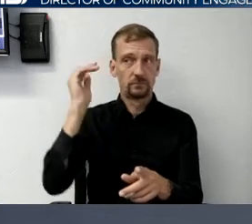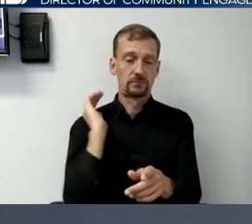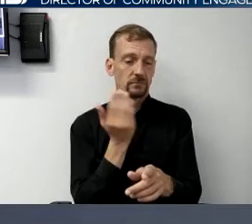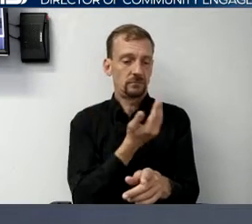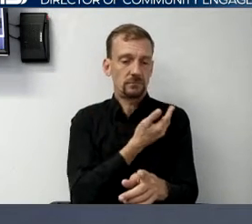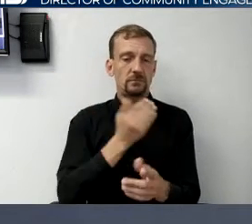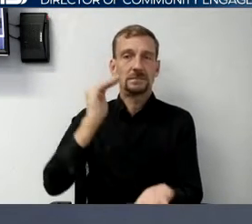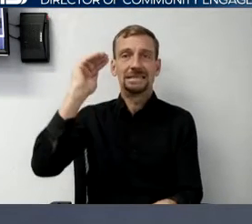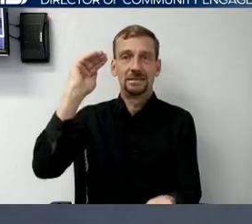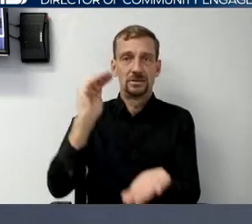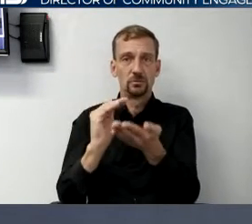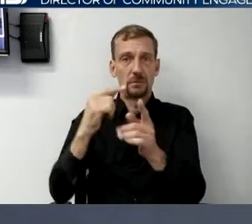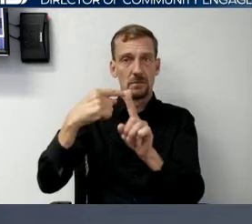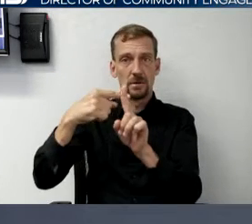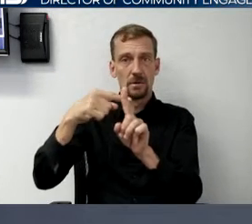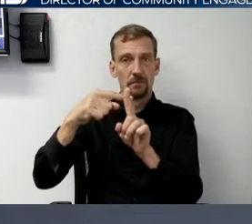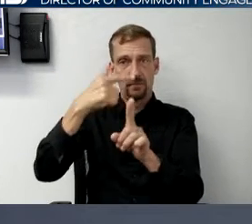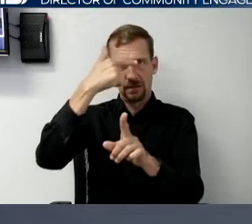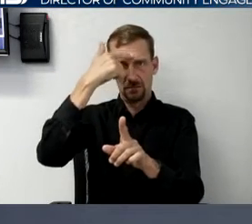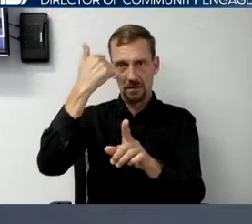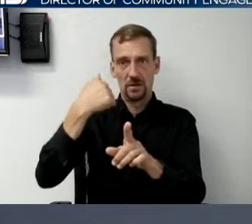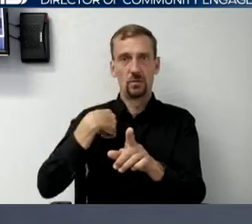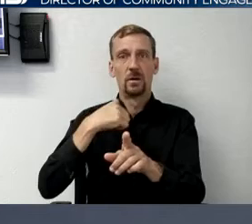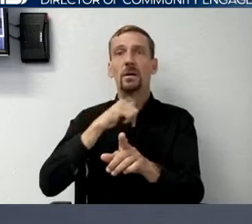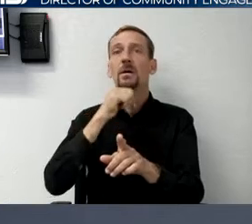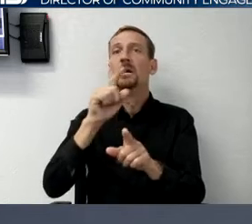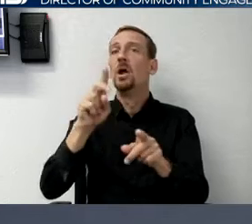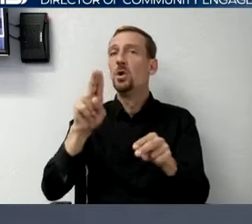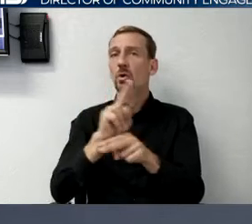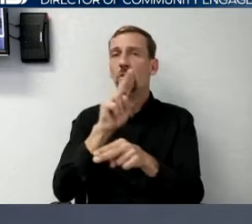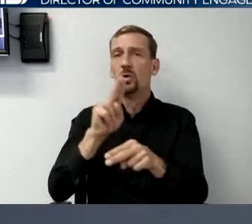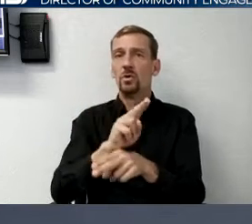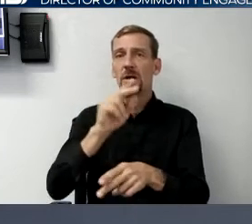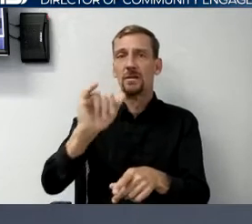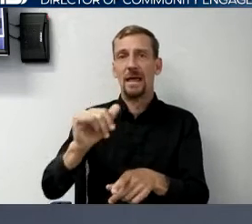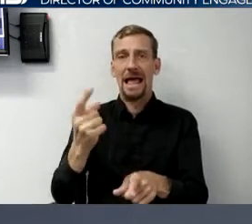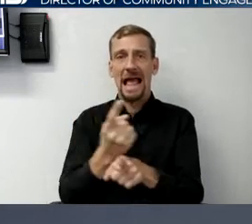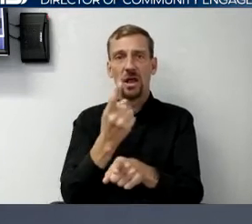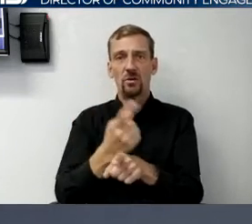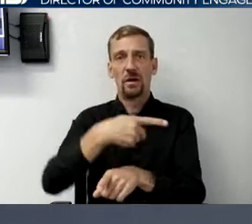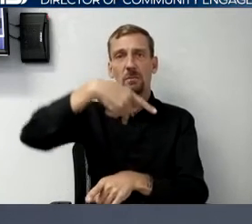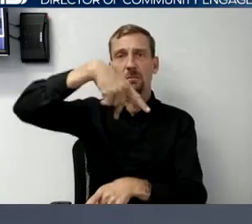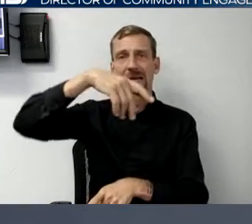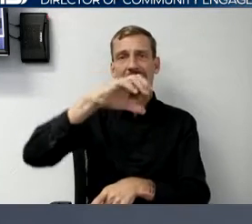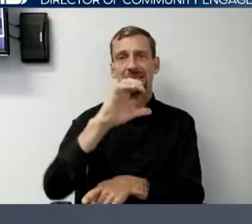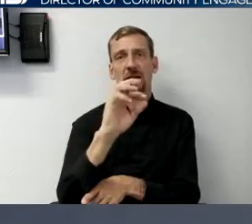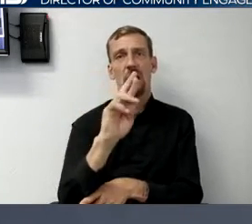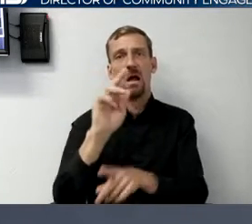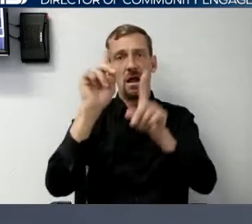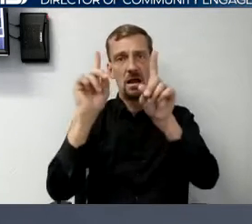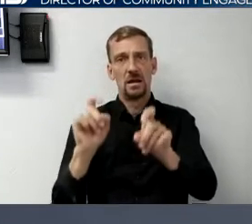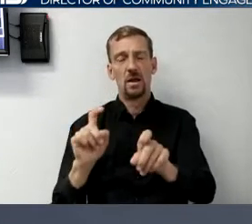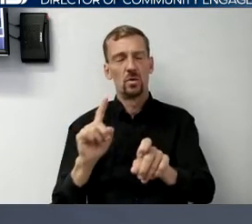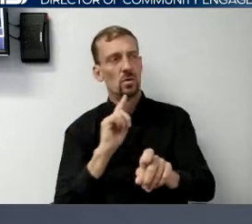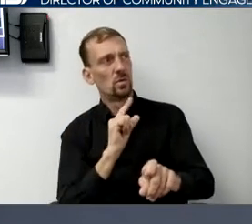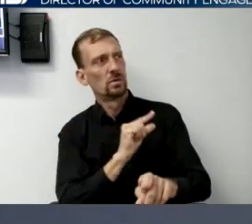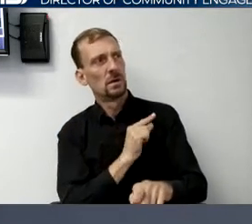results could be due to no longer using the more accurate PCR test? Yeah, it's a great